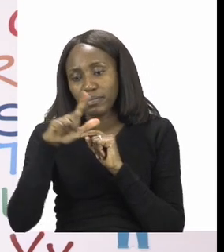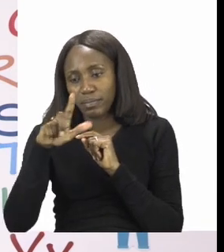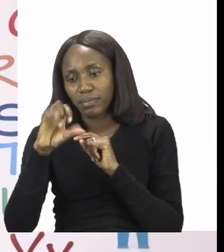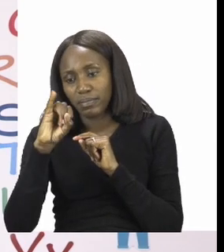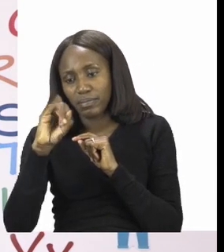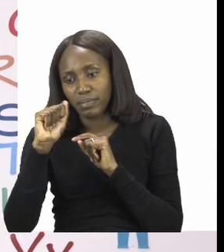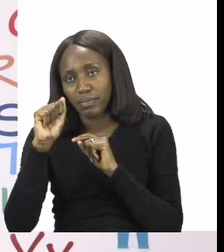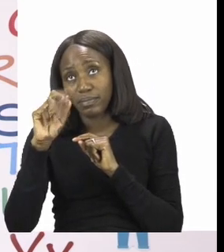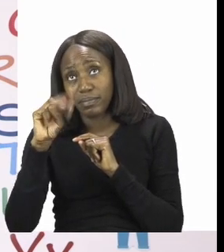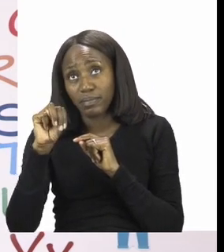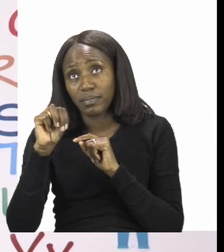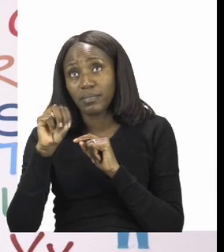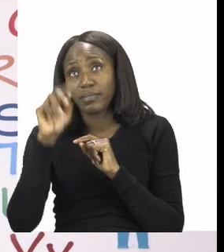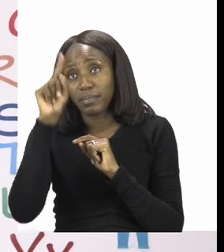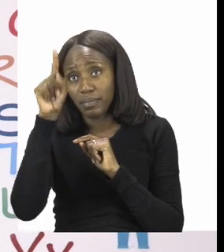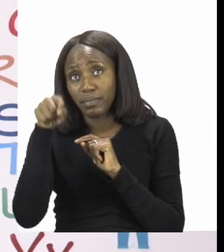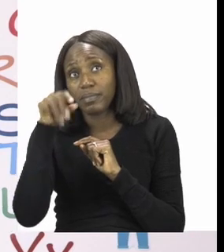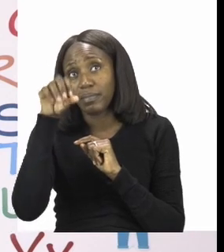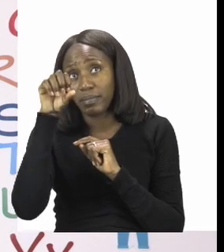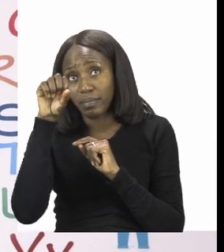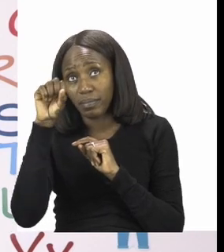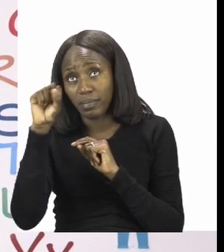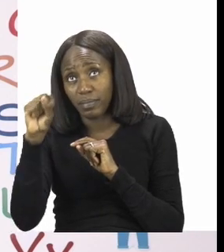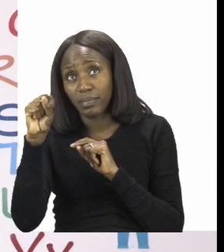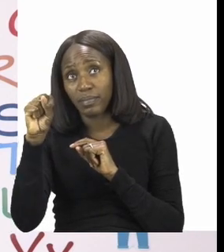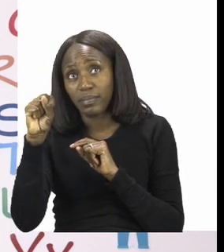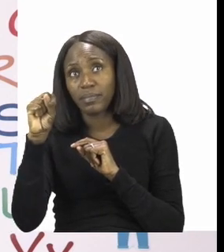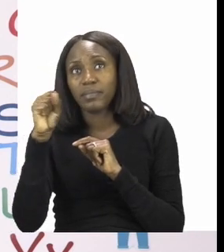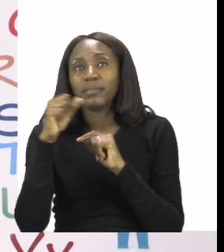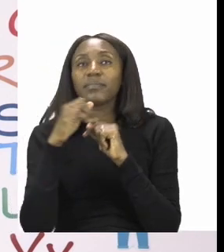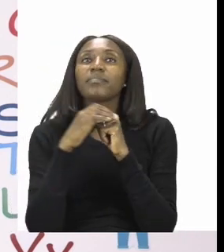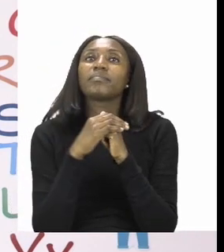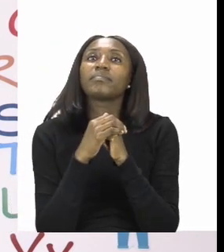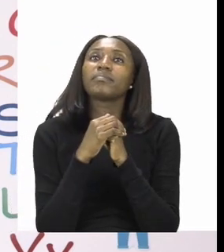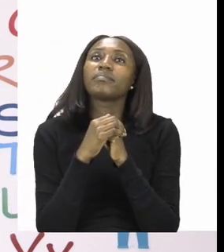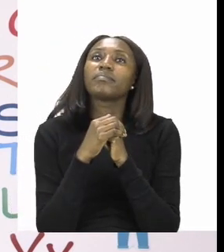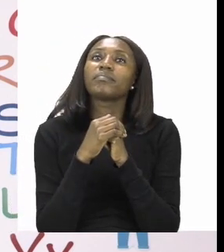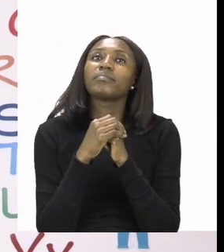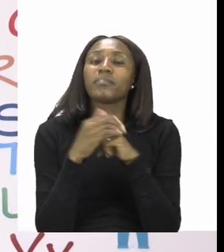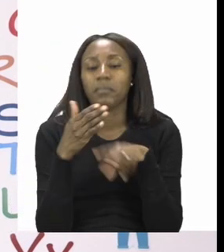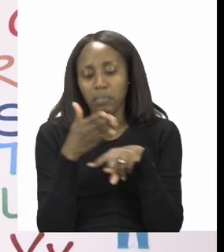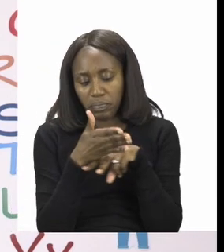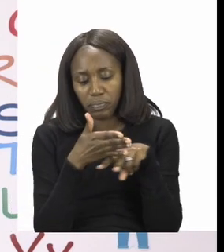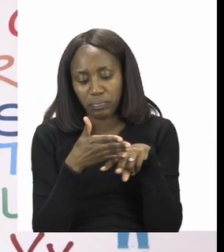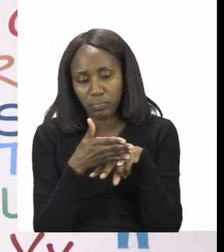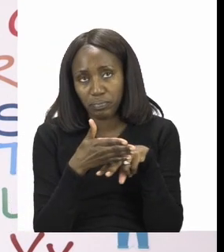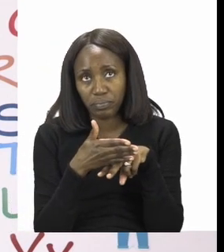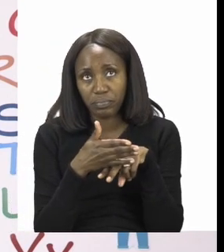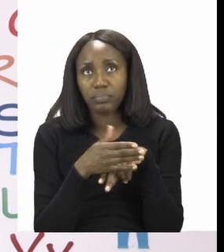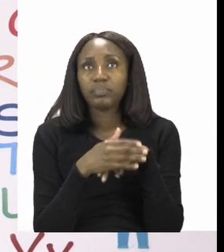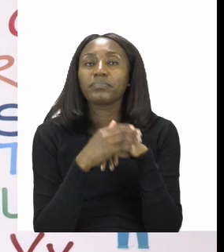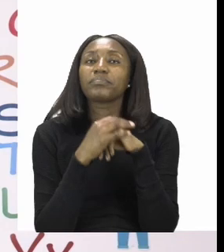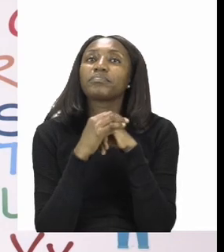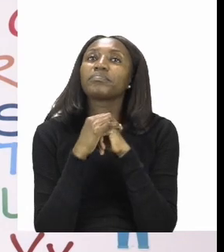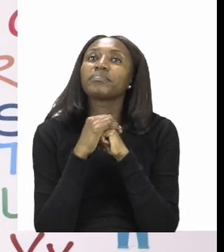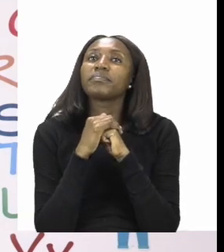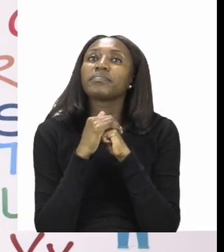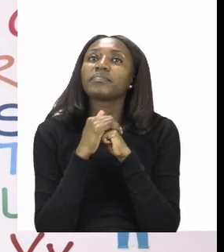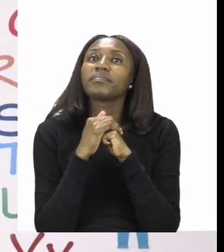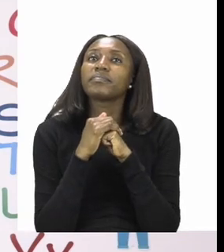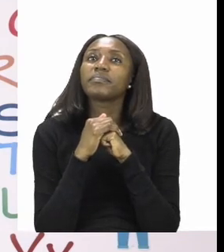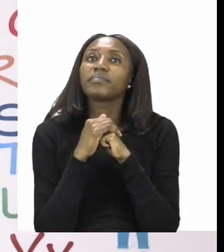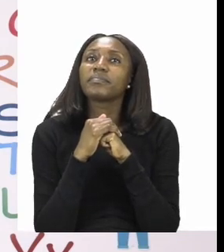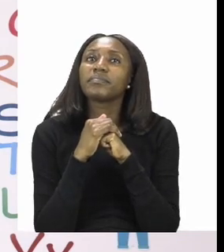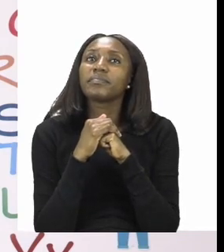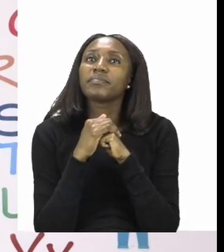with our apostrophe and our S, and then we're going to write short. So we're going to write